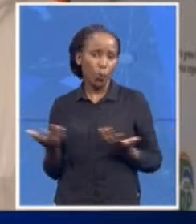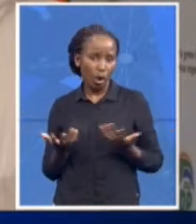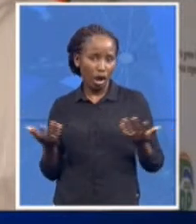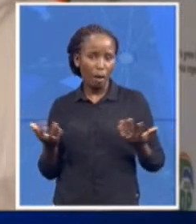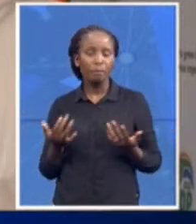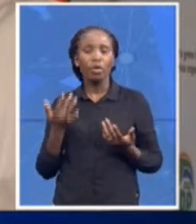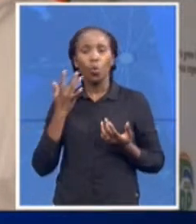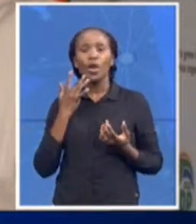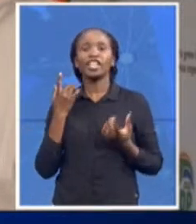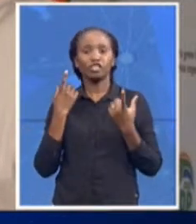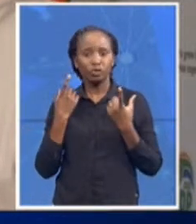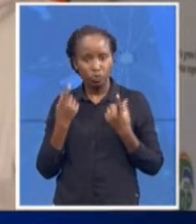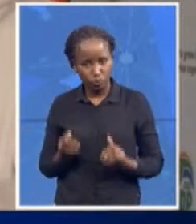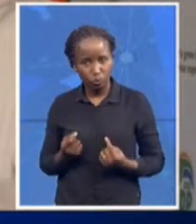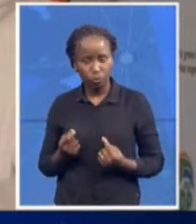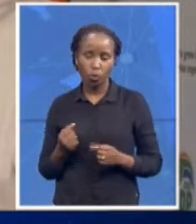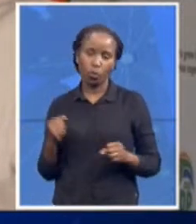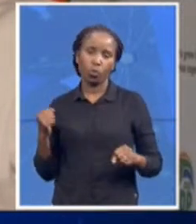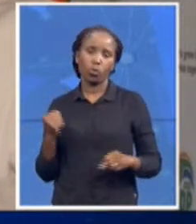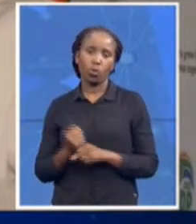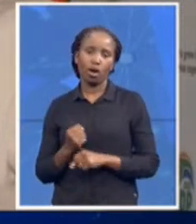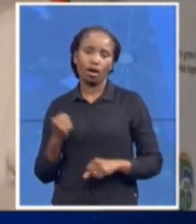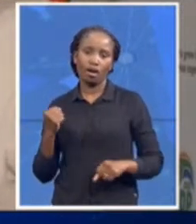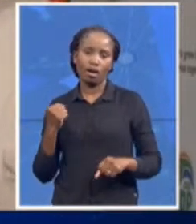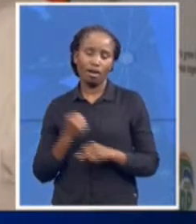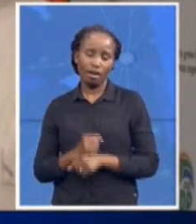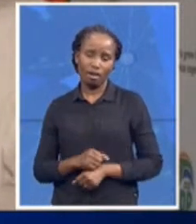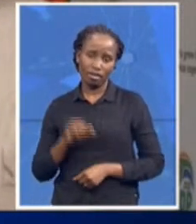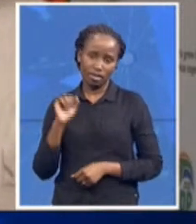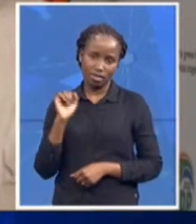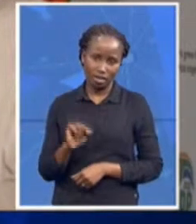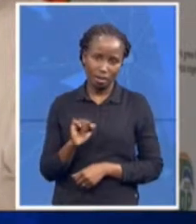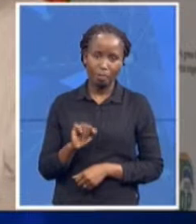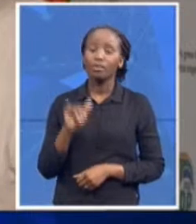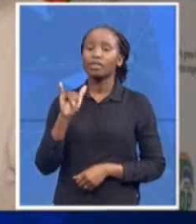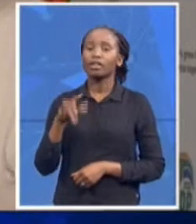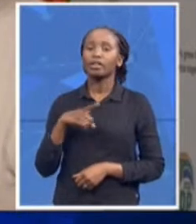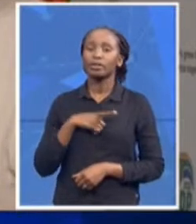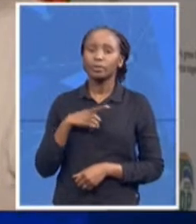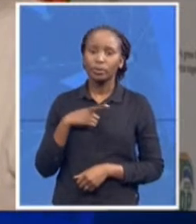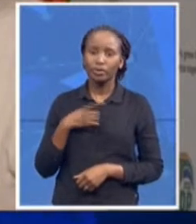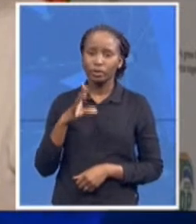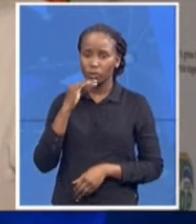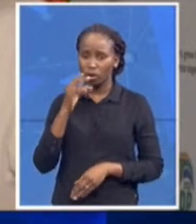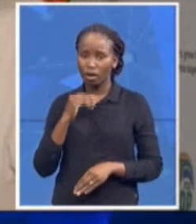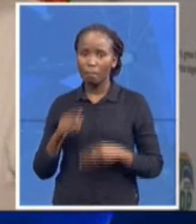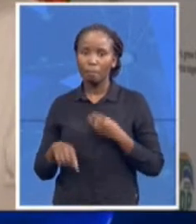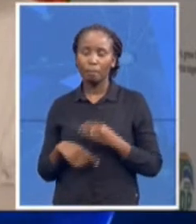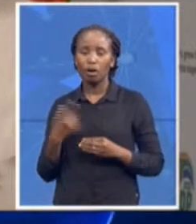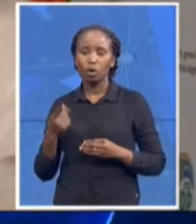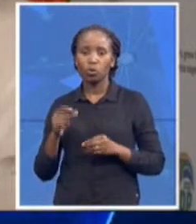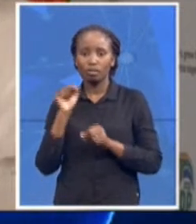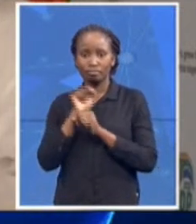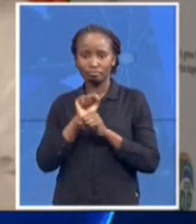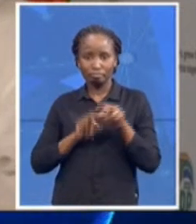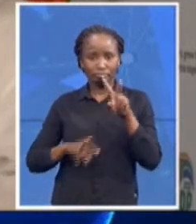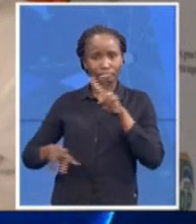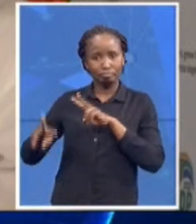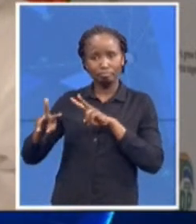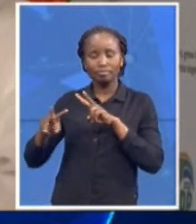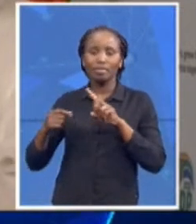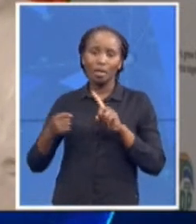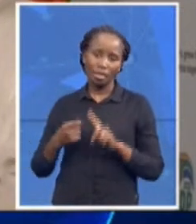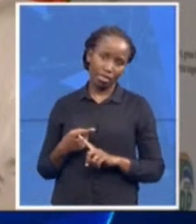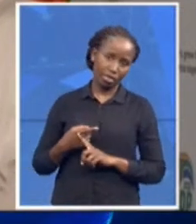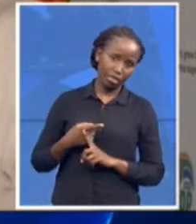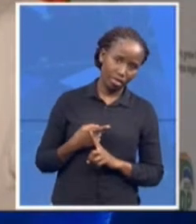said when we were talking about lapse of oversight and the blurring of lines. That's the mischief will be